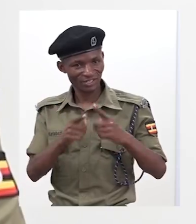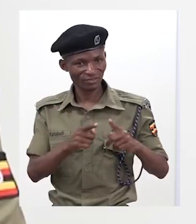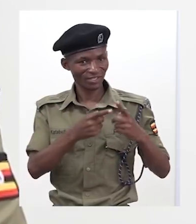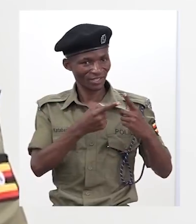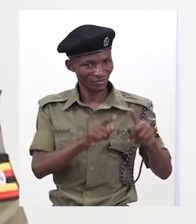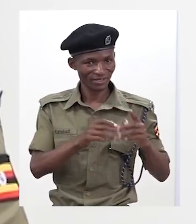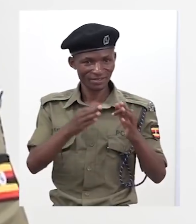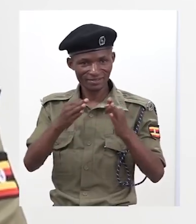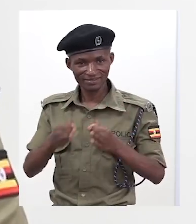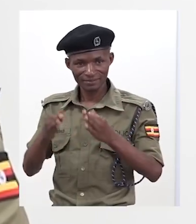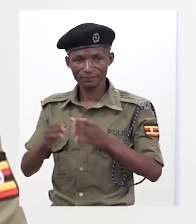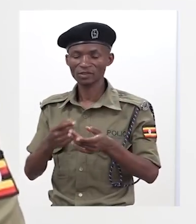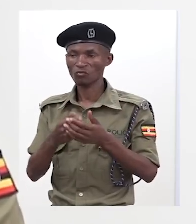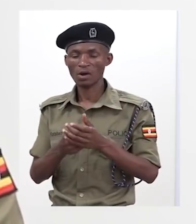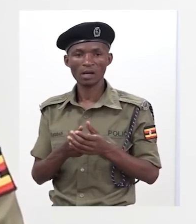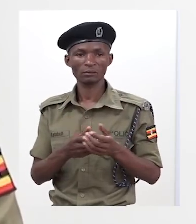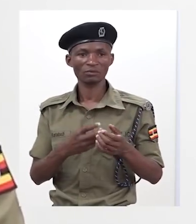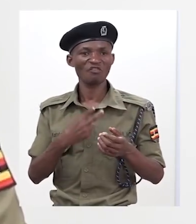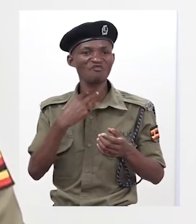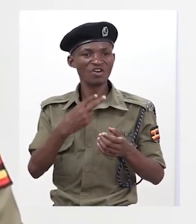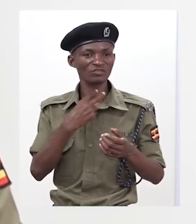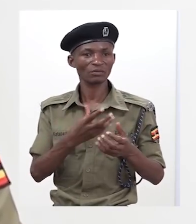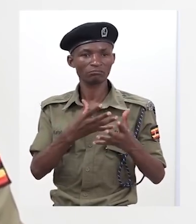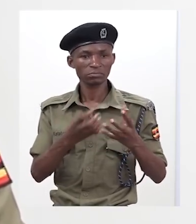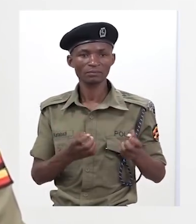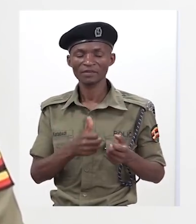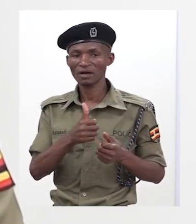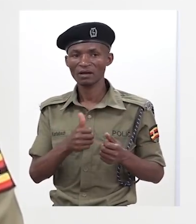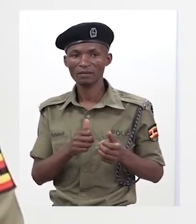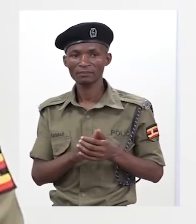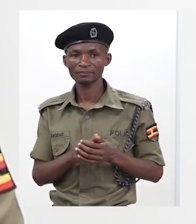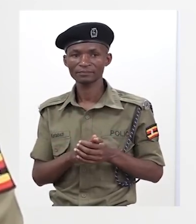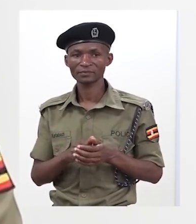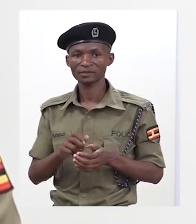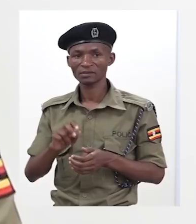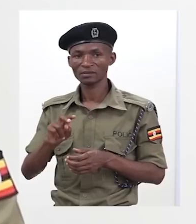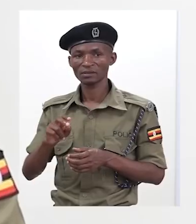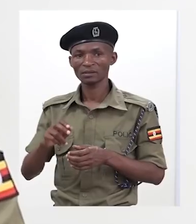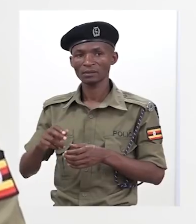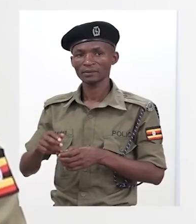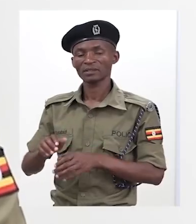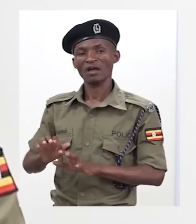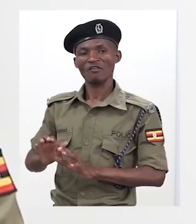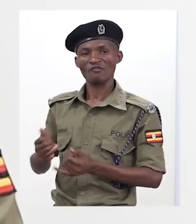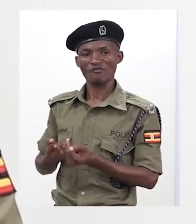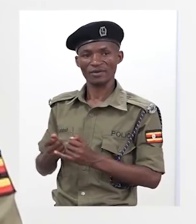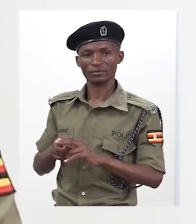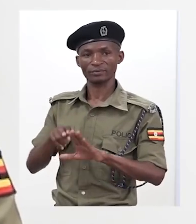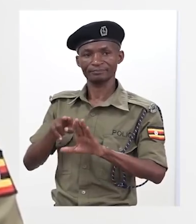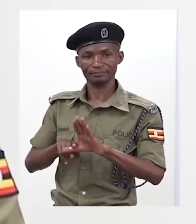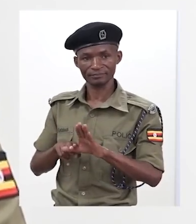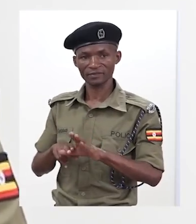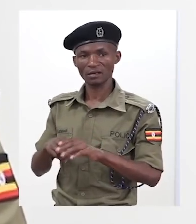which included two amplifiers, six toolboxes, four sports rims, a rear car seat, 12